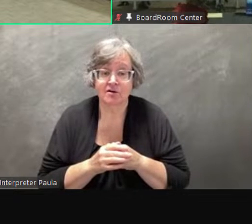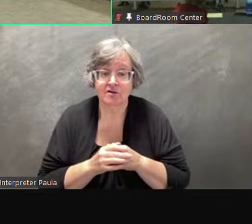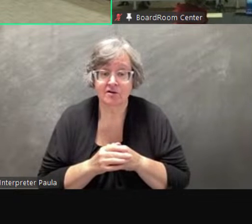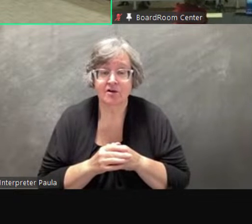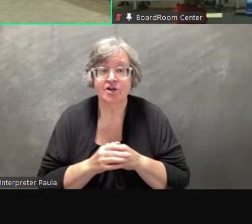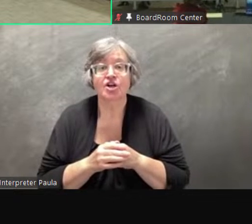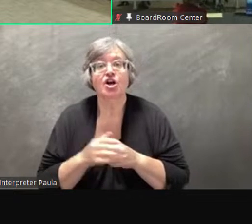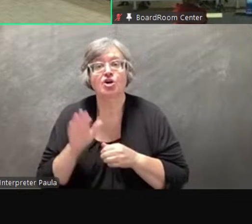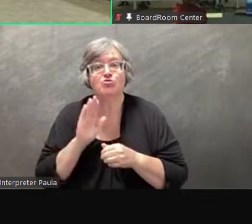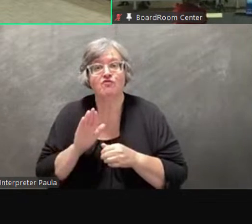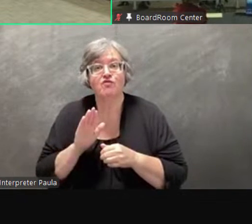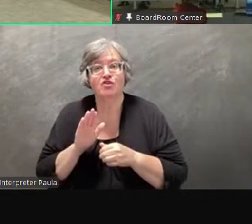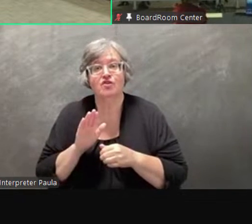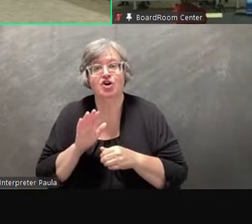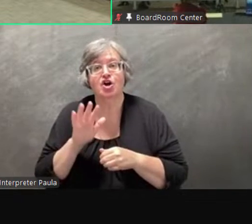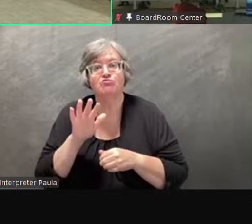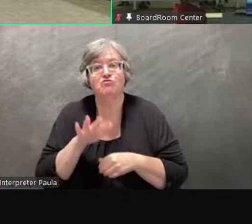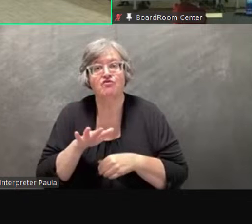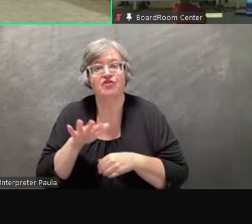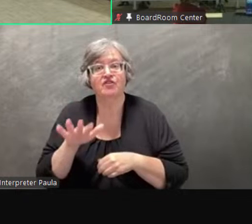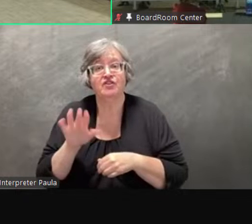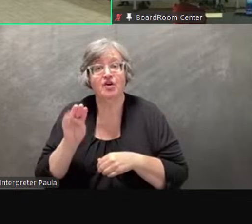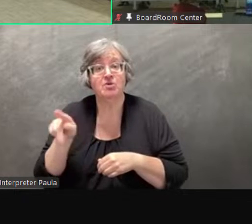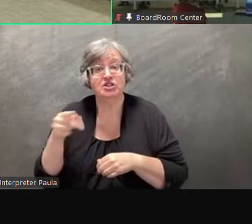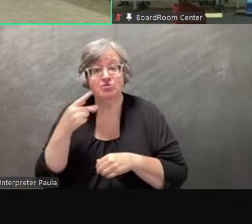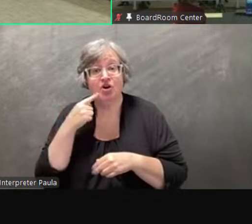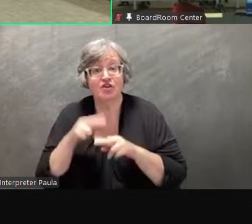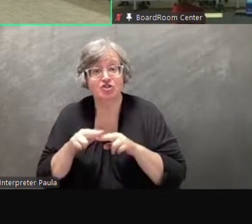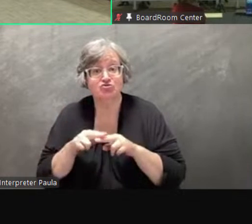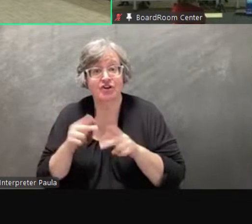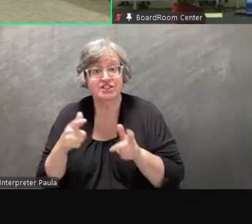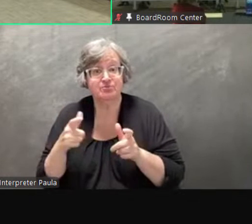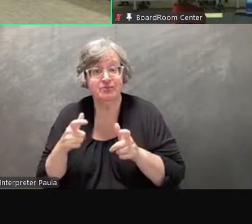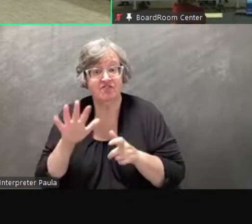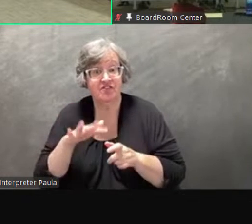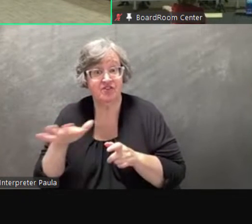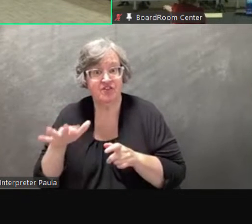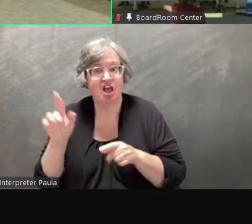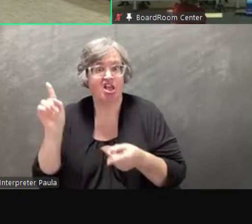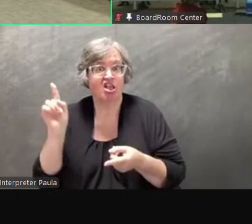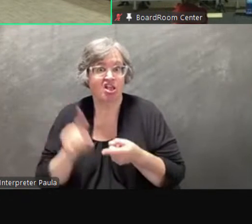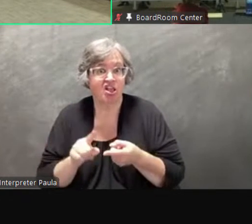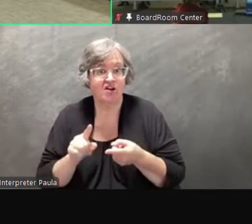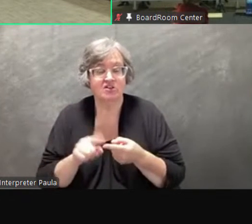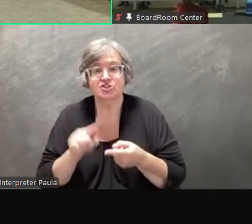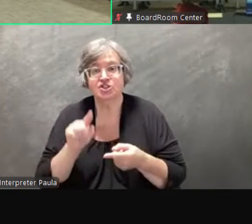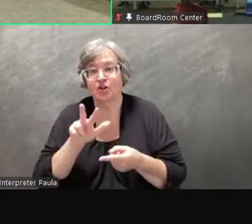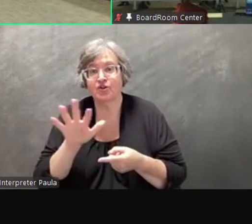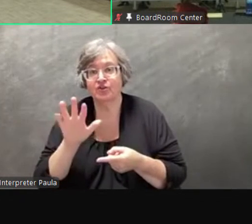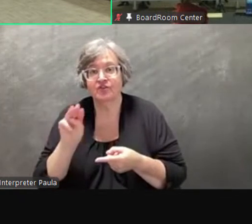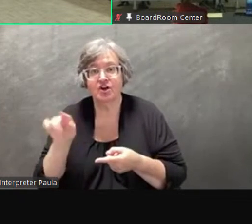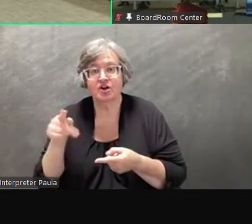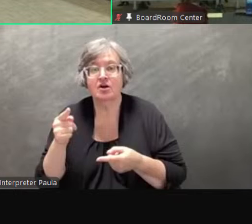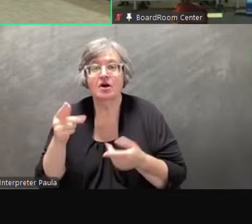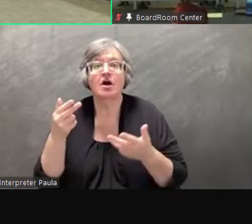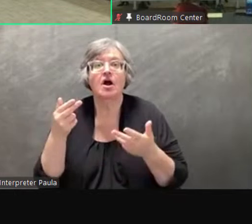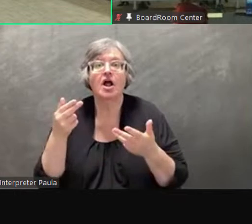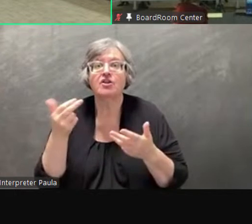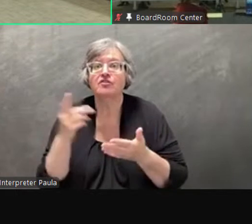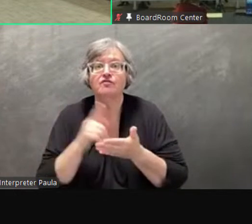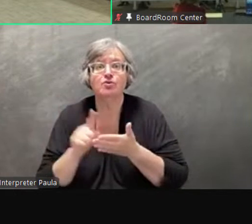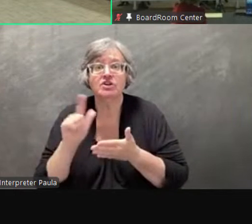from 55 to 35 miles an hour. And then a few weeks later, they cut the service.